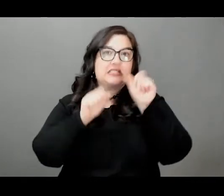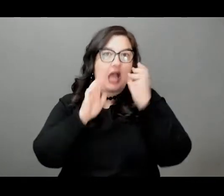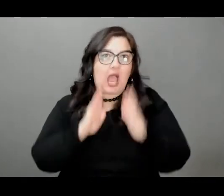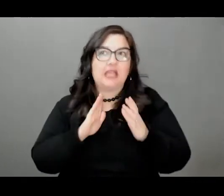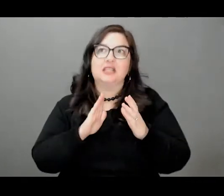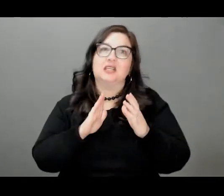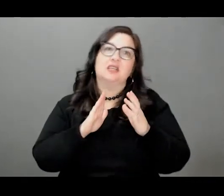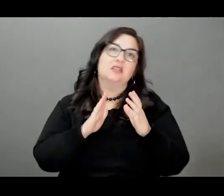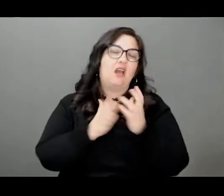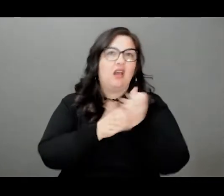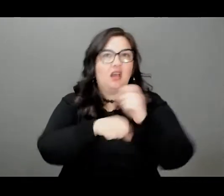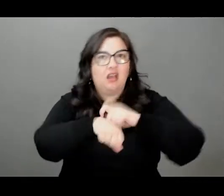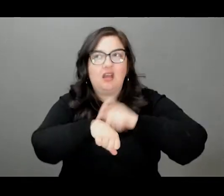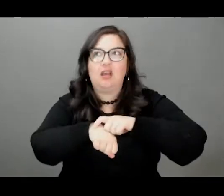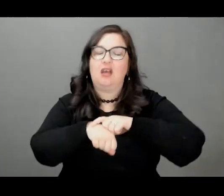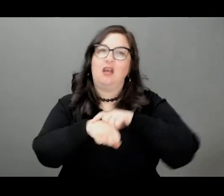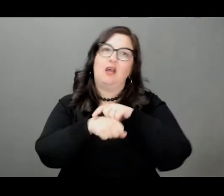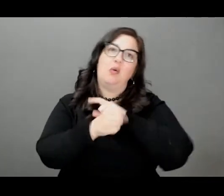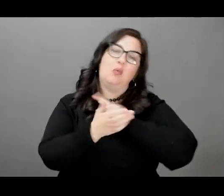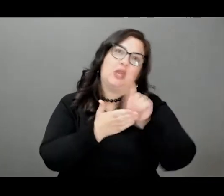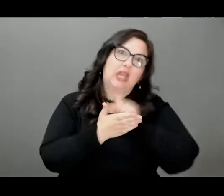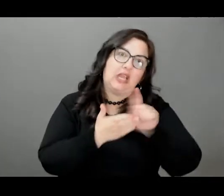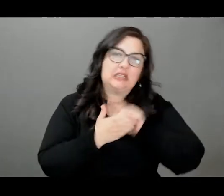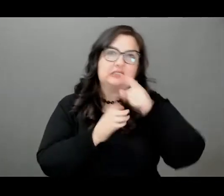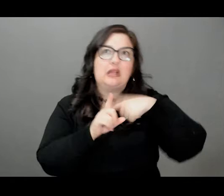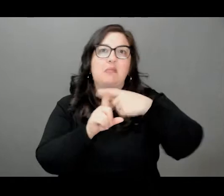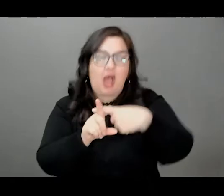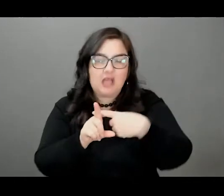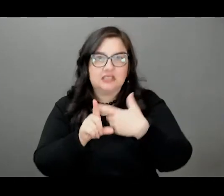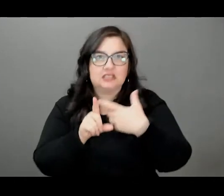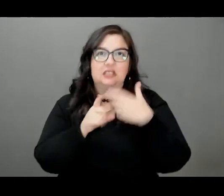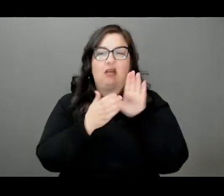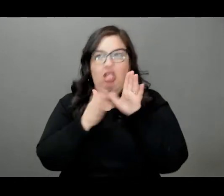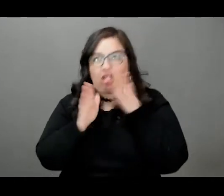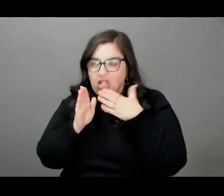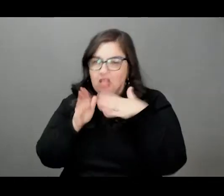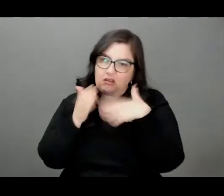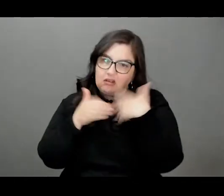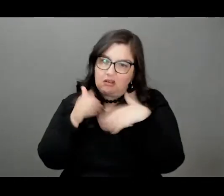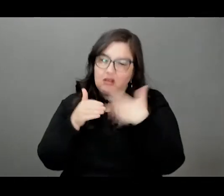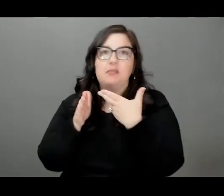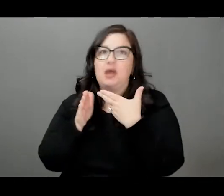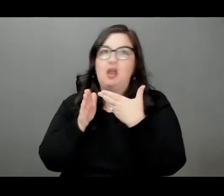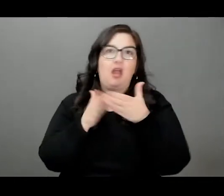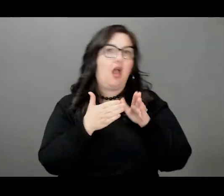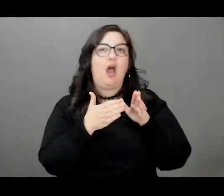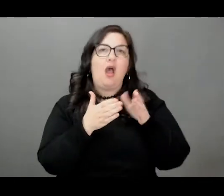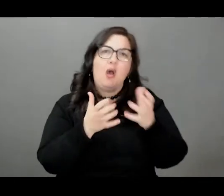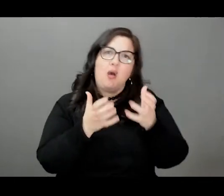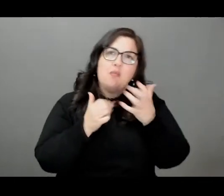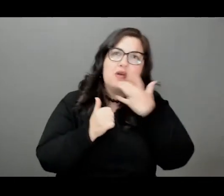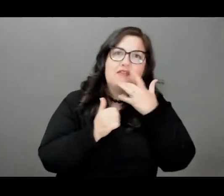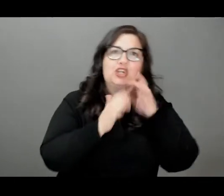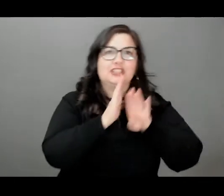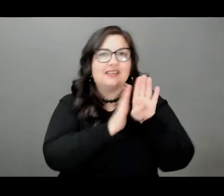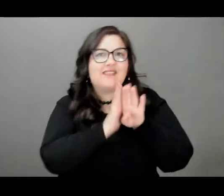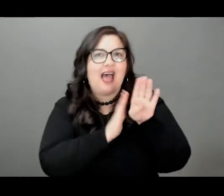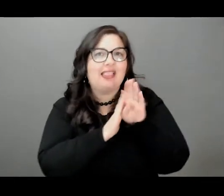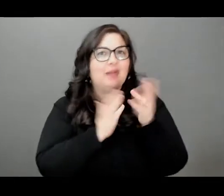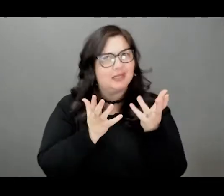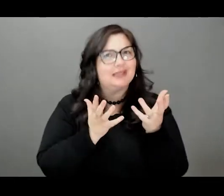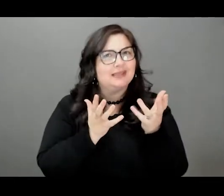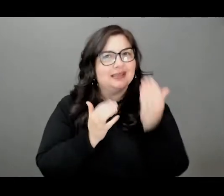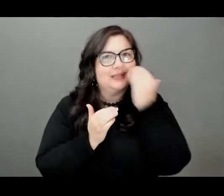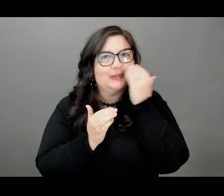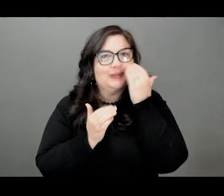kind of forcing data scientists to spend weeks and months building these data sets, right? And which is taking away their focus from